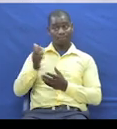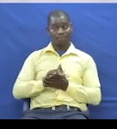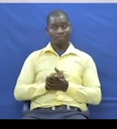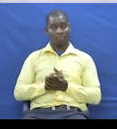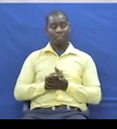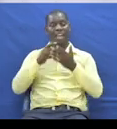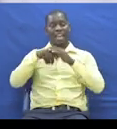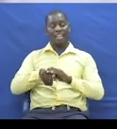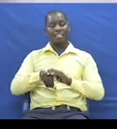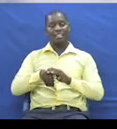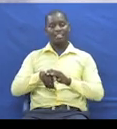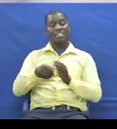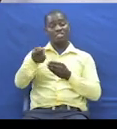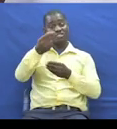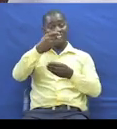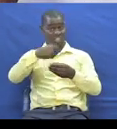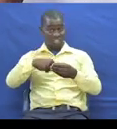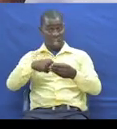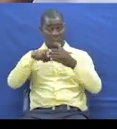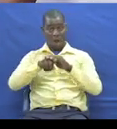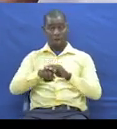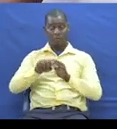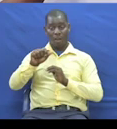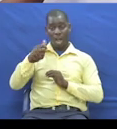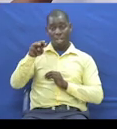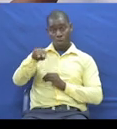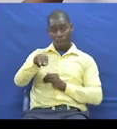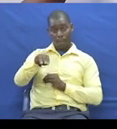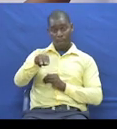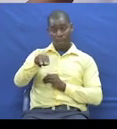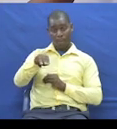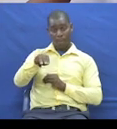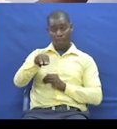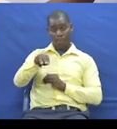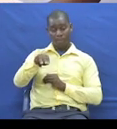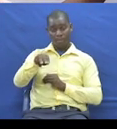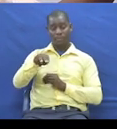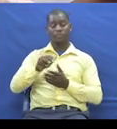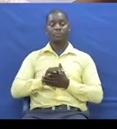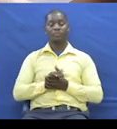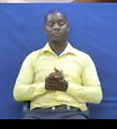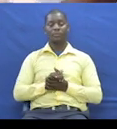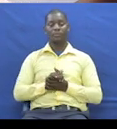on a structure of the atom, on the structure of the